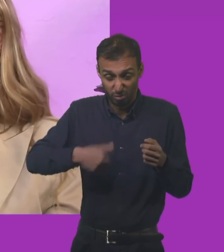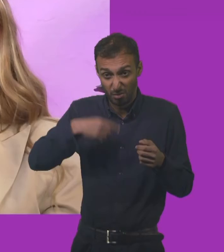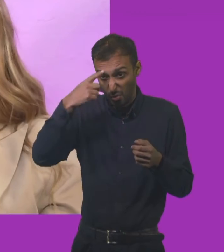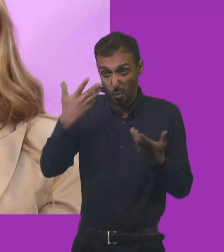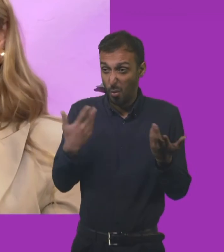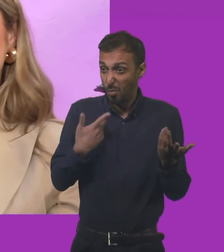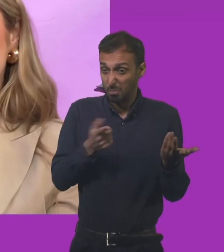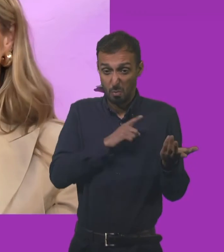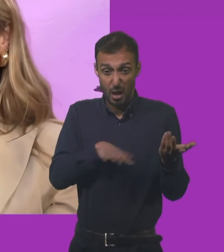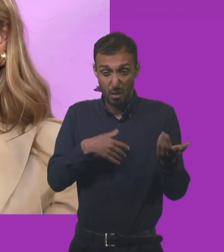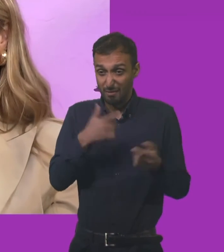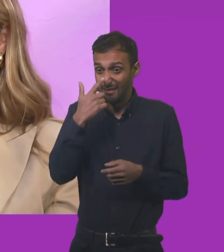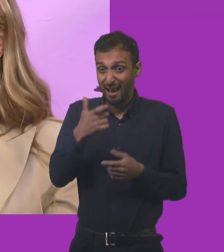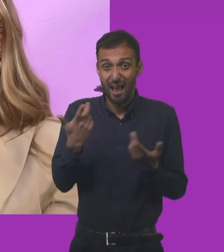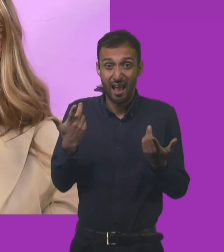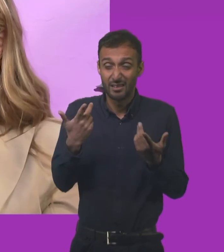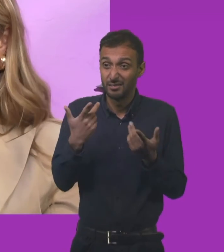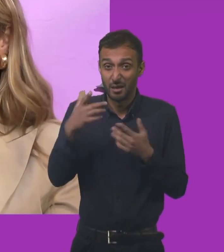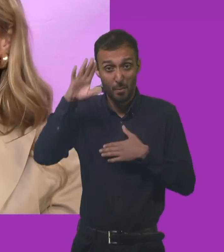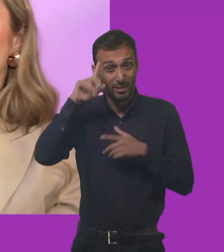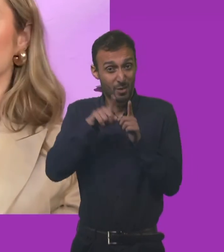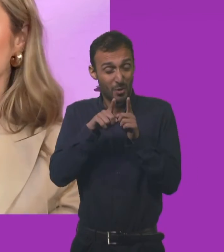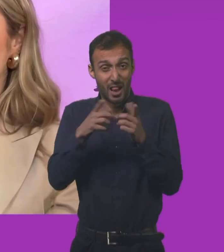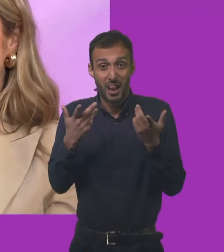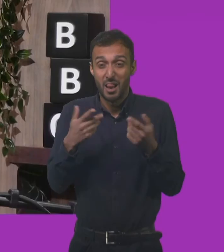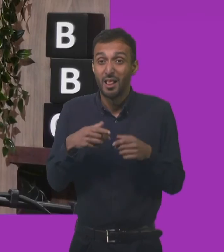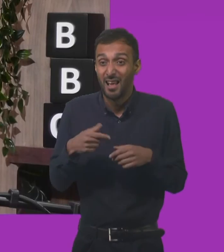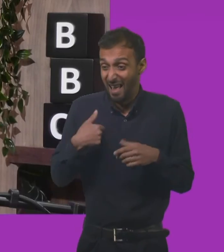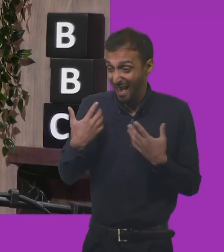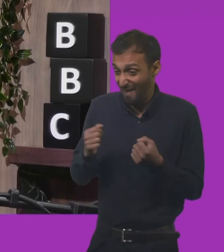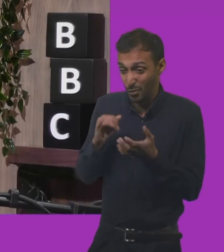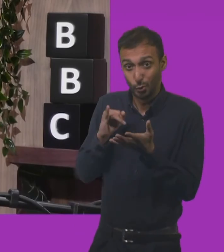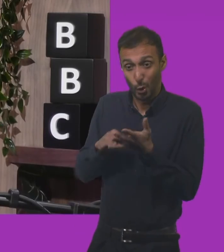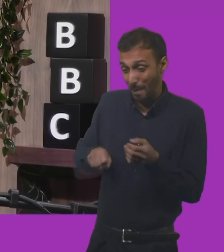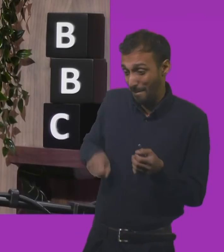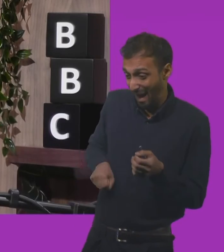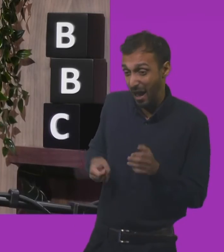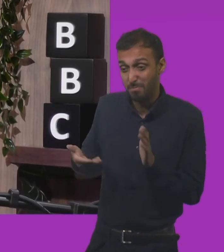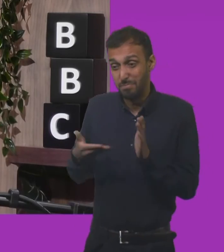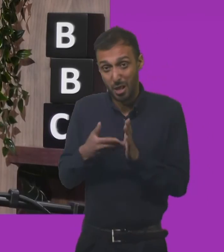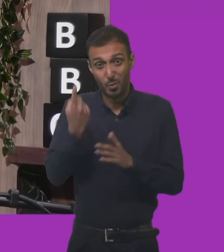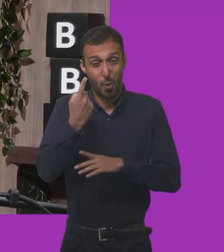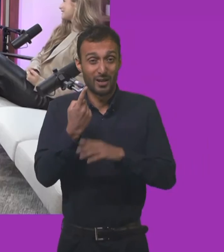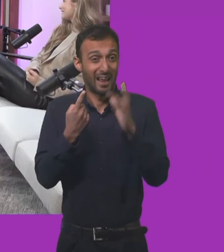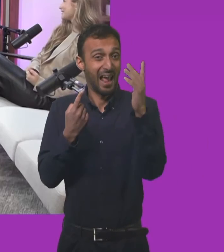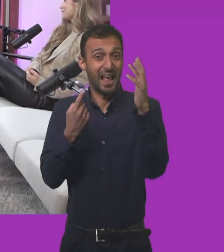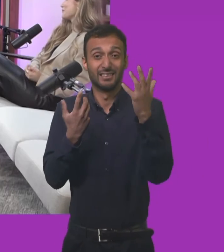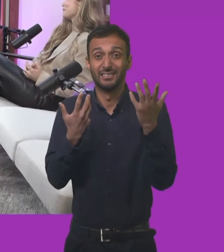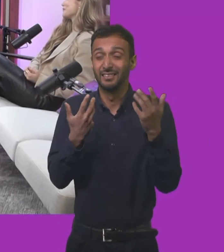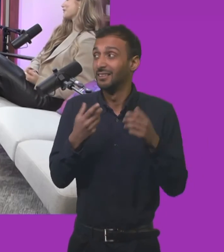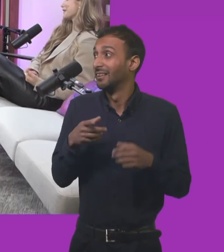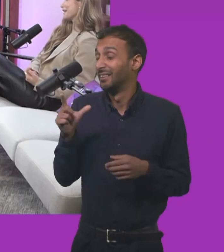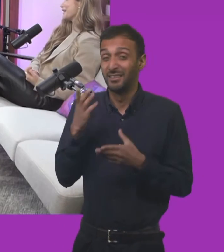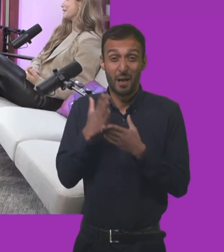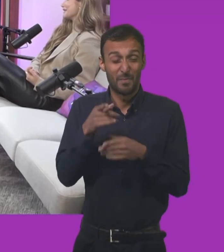well. Like, why not? Like, double whammy. Who doesn't want someone with one hand and a stoma bag, you know? That is really an unusual and